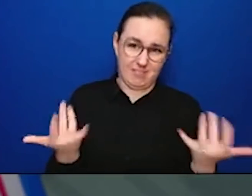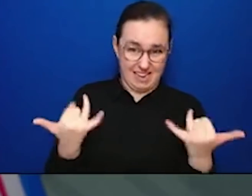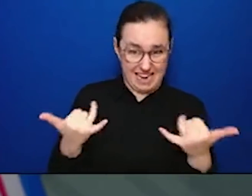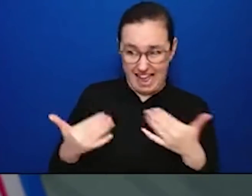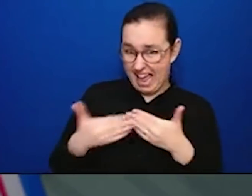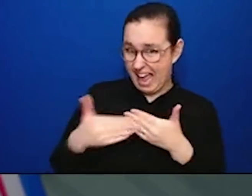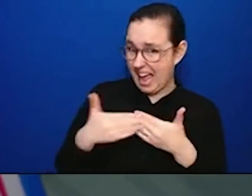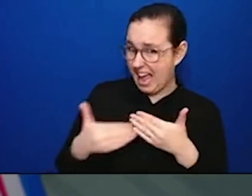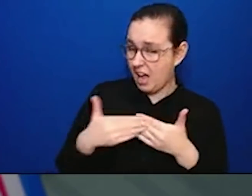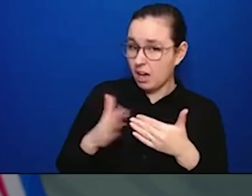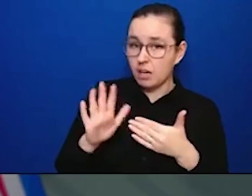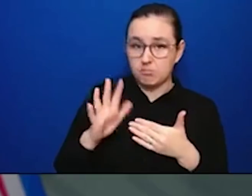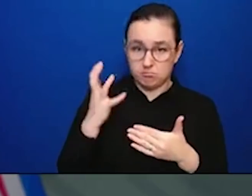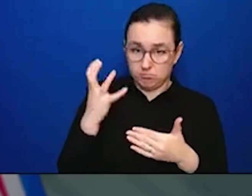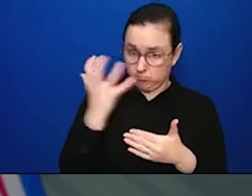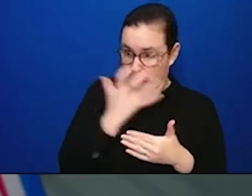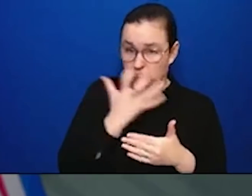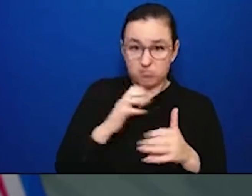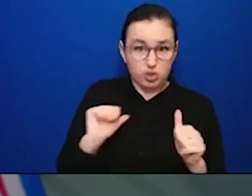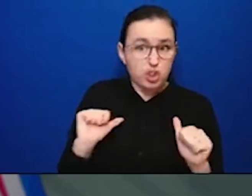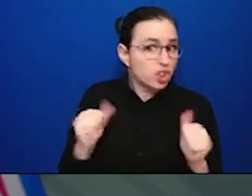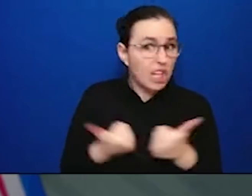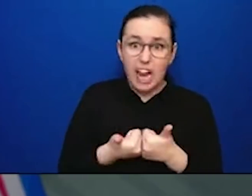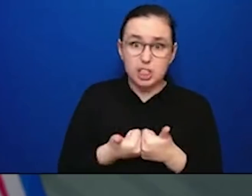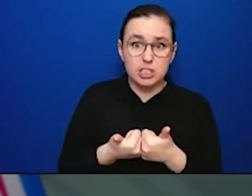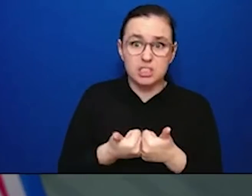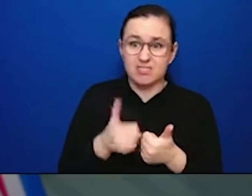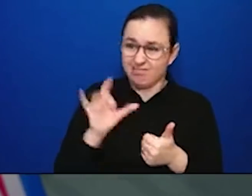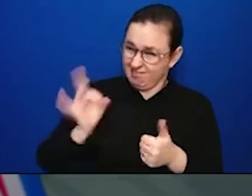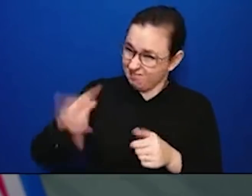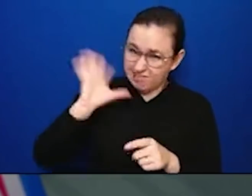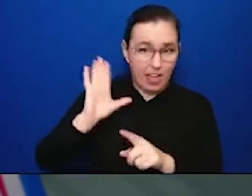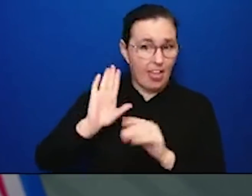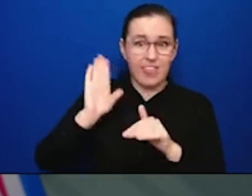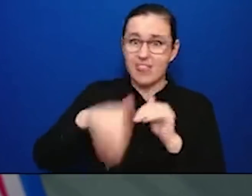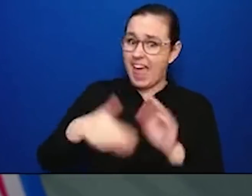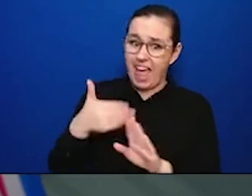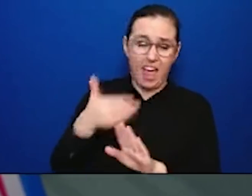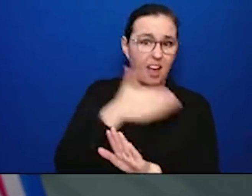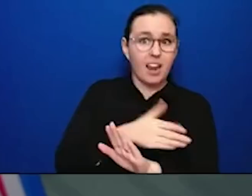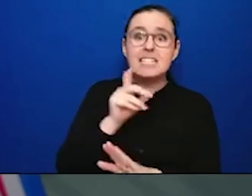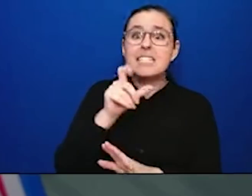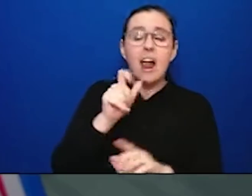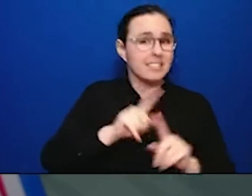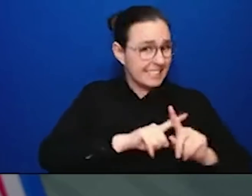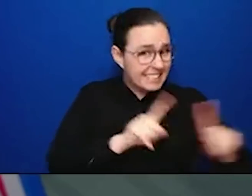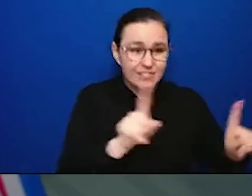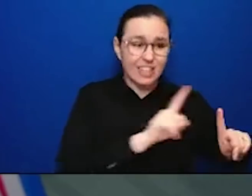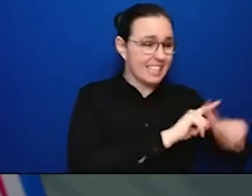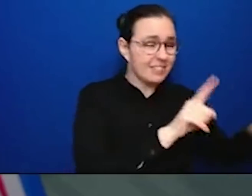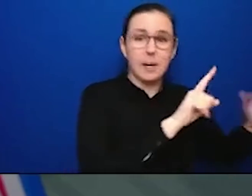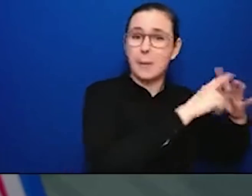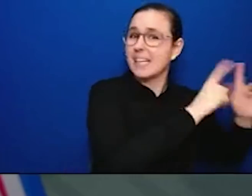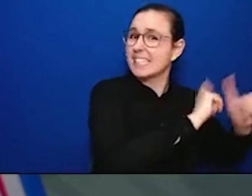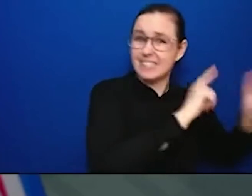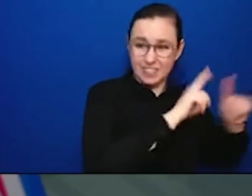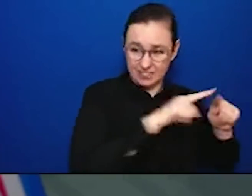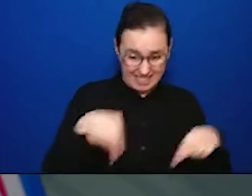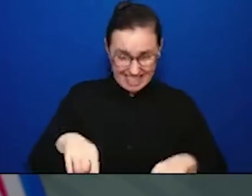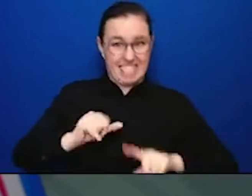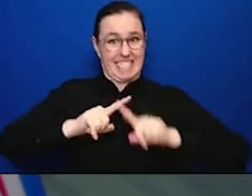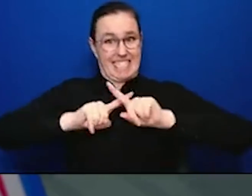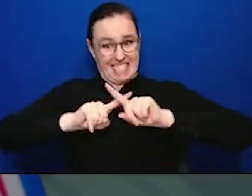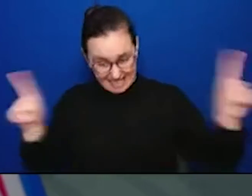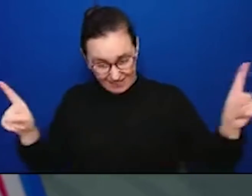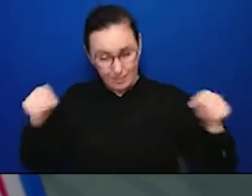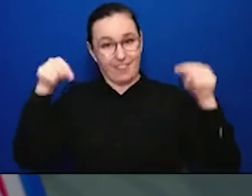different than the Delta surge, the previous waves we've seen, the Delta surge, or the challenges at the beginning of the COVID-19 pandemic. And we're